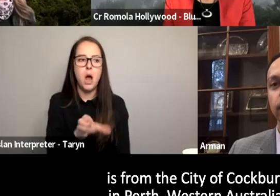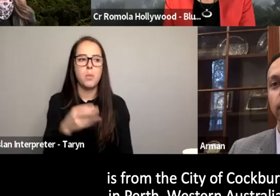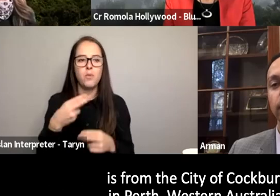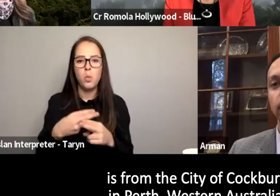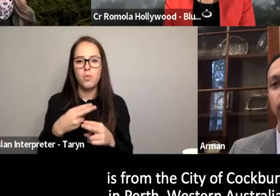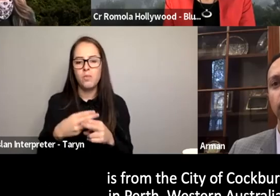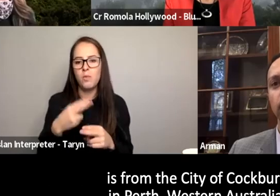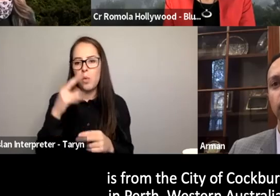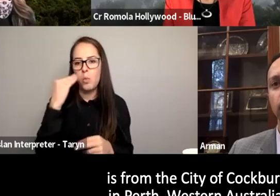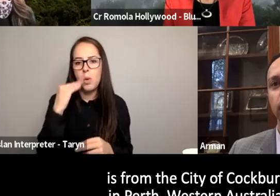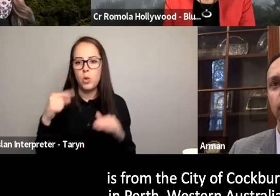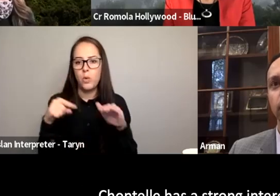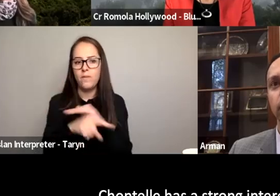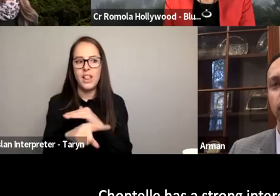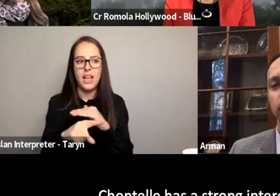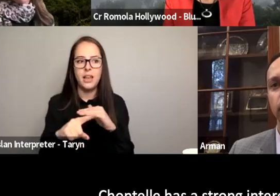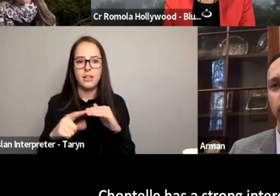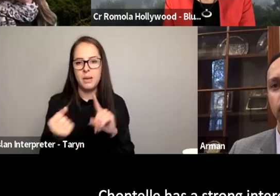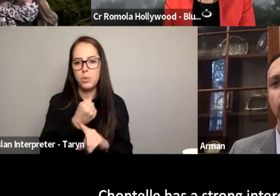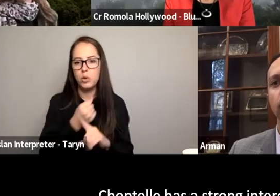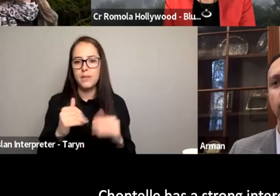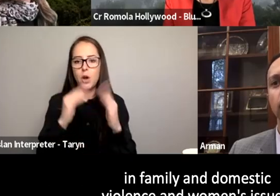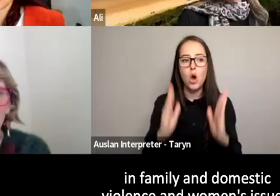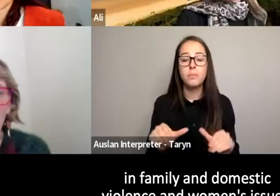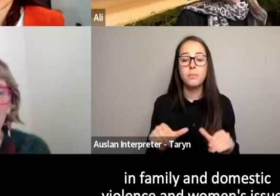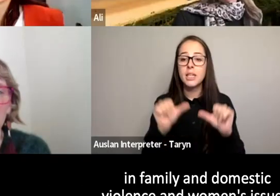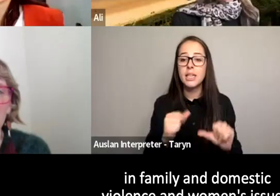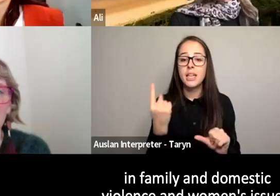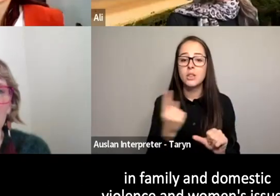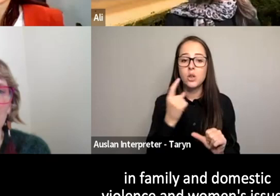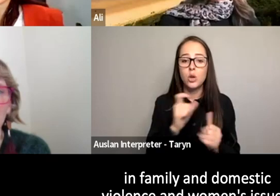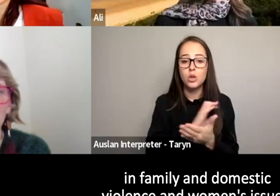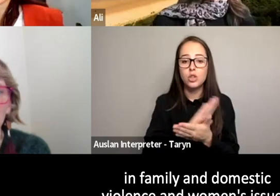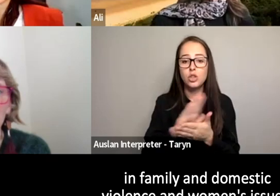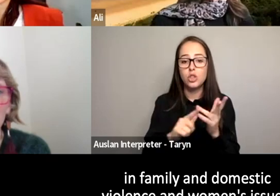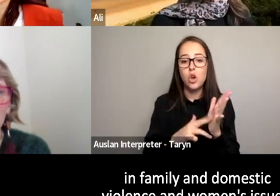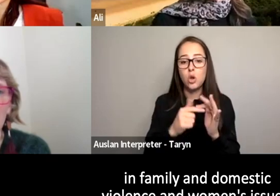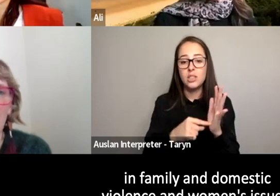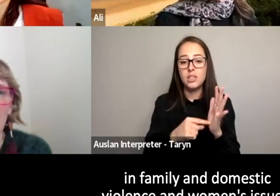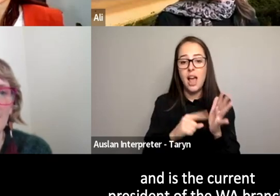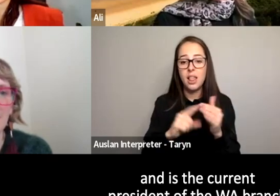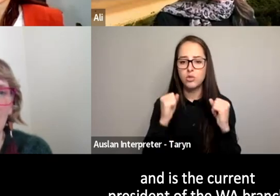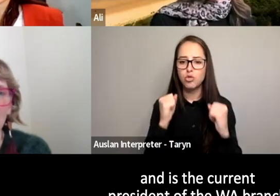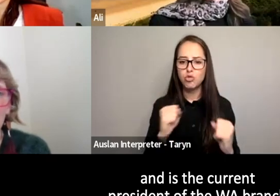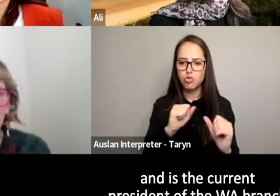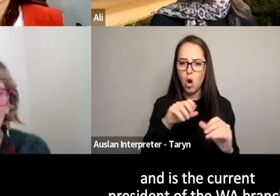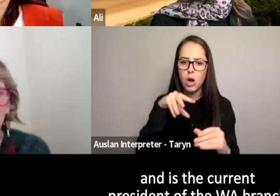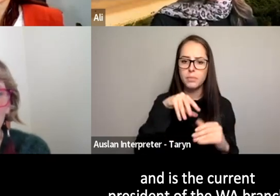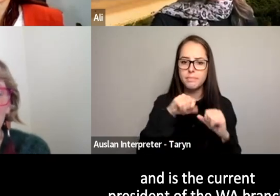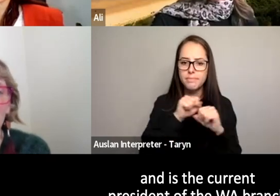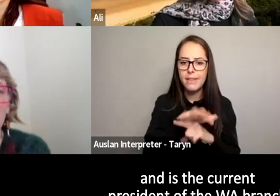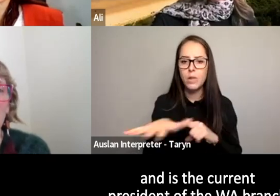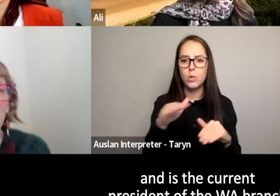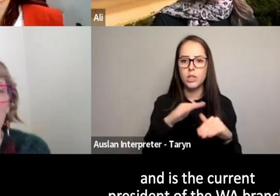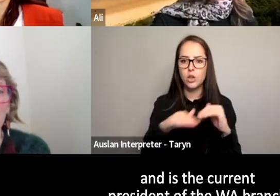Cockburn in Perth, Western Australia. Chantal has a strong interest in family and domestic violence and women's issues, and is the current president